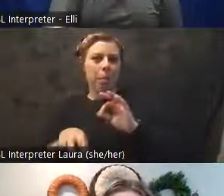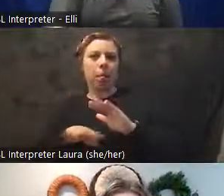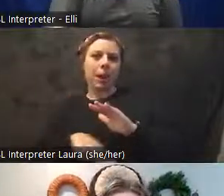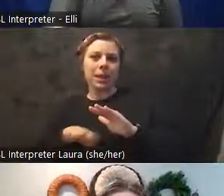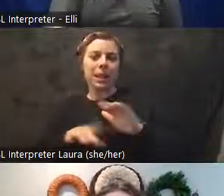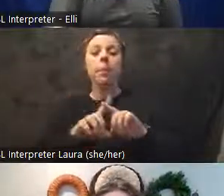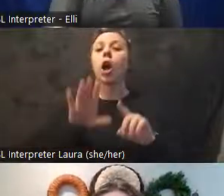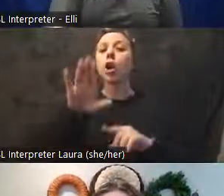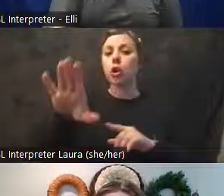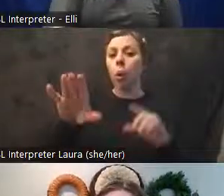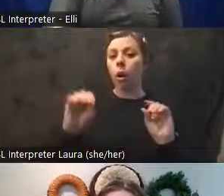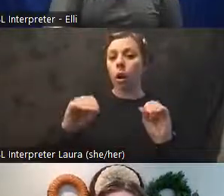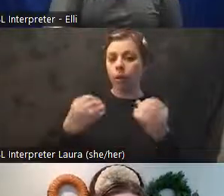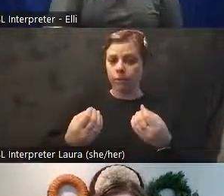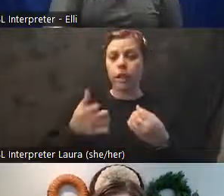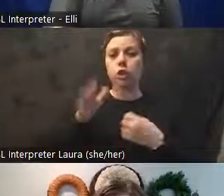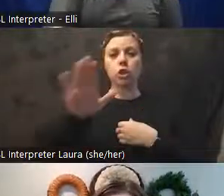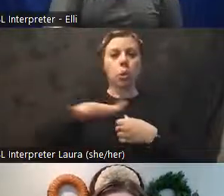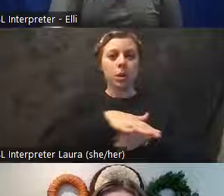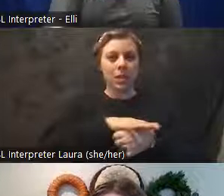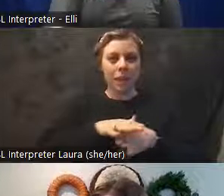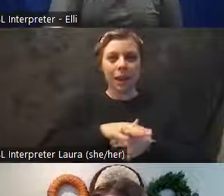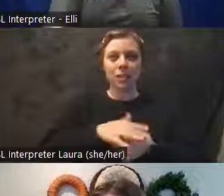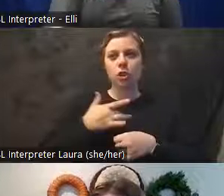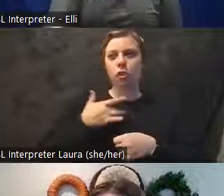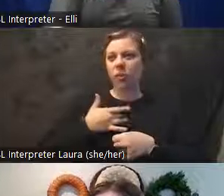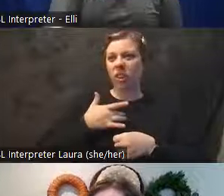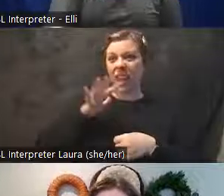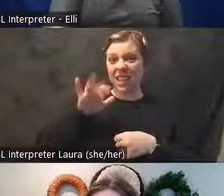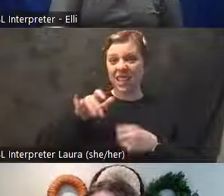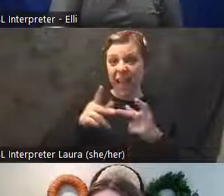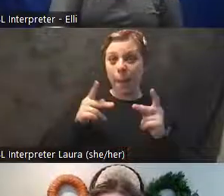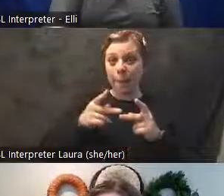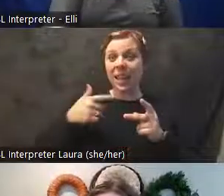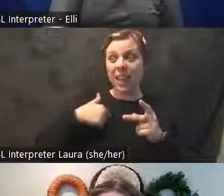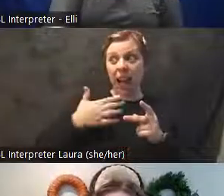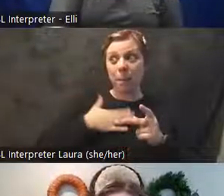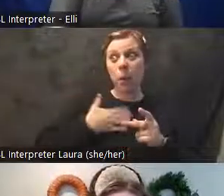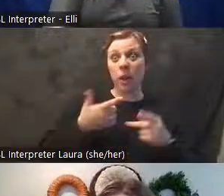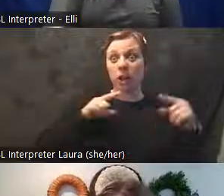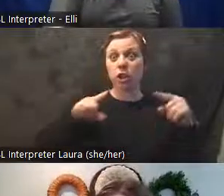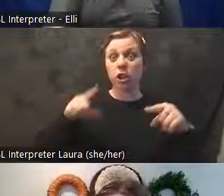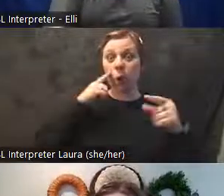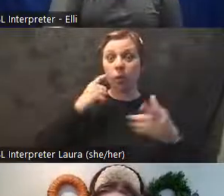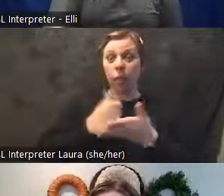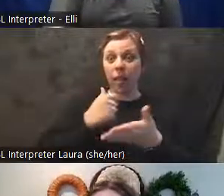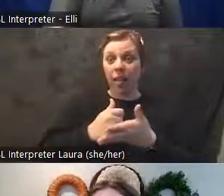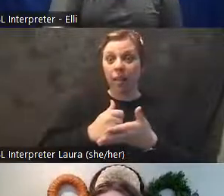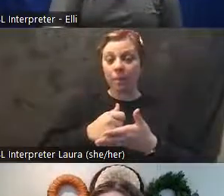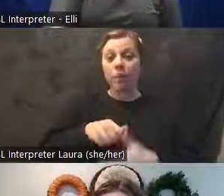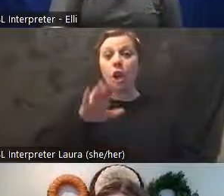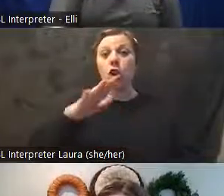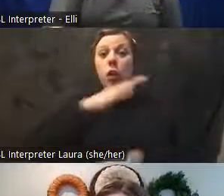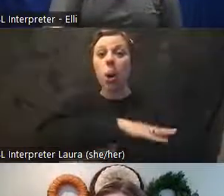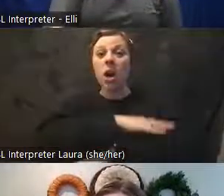office, somewhere that you would want to go for help? Do you have a large, intimidating desk? Is it a